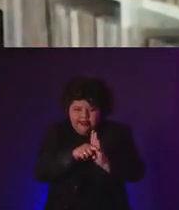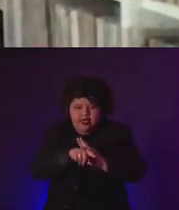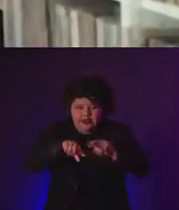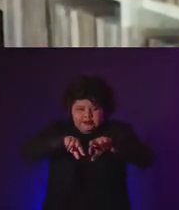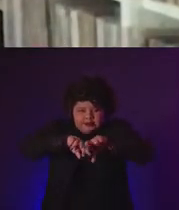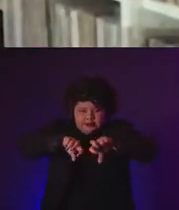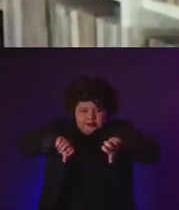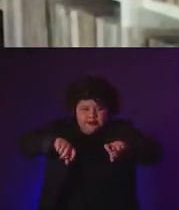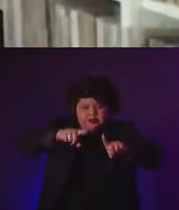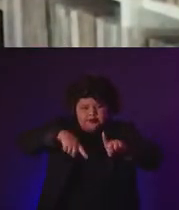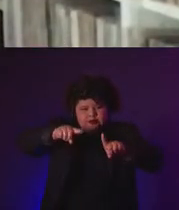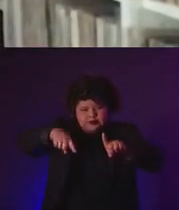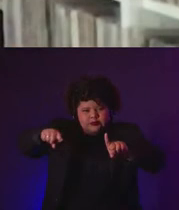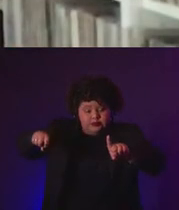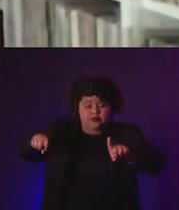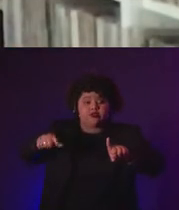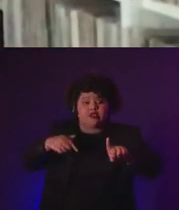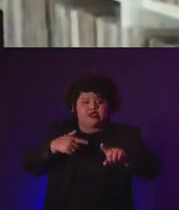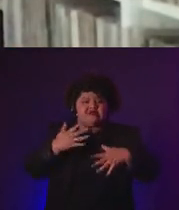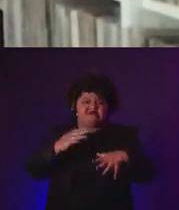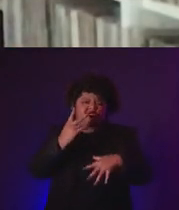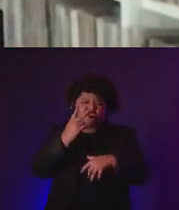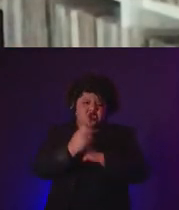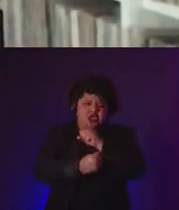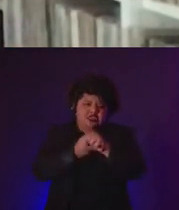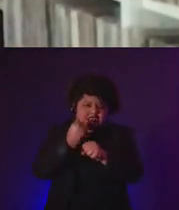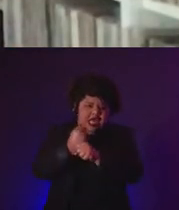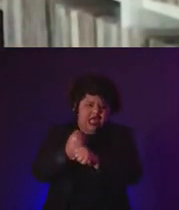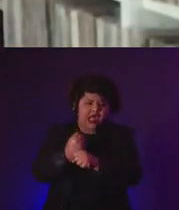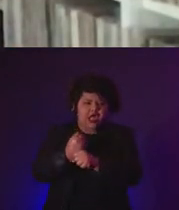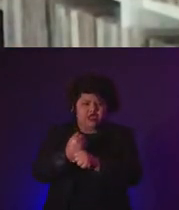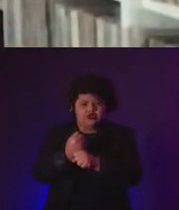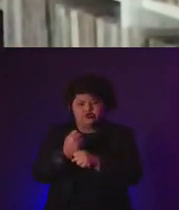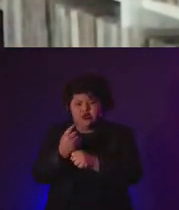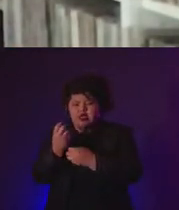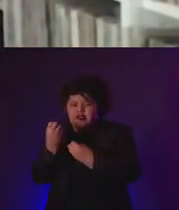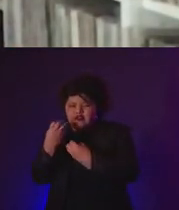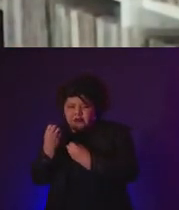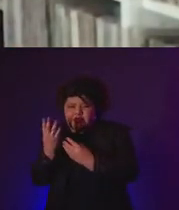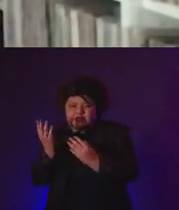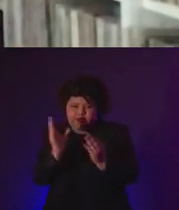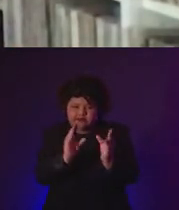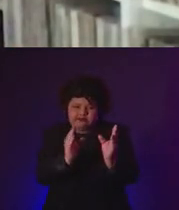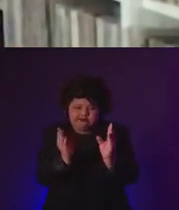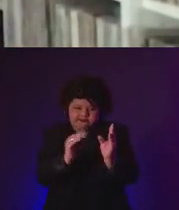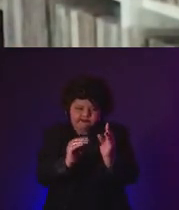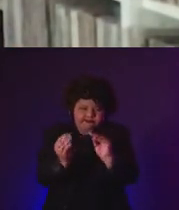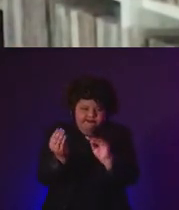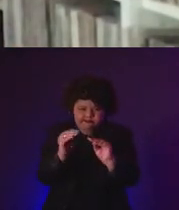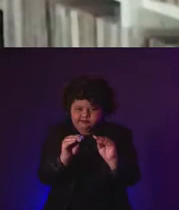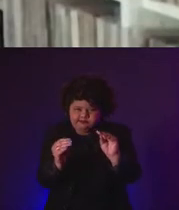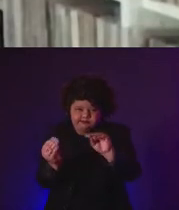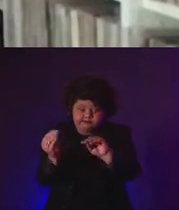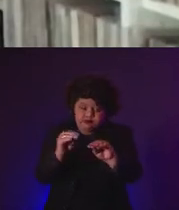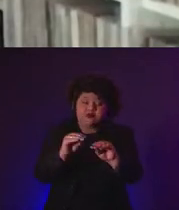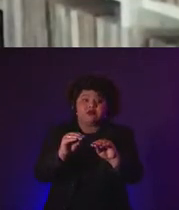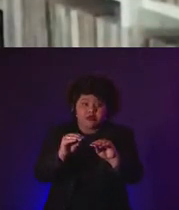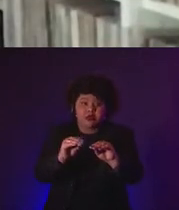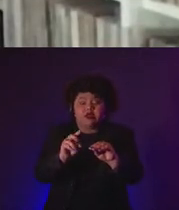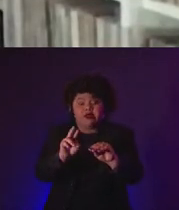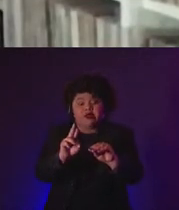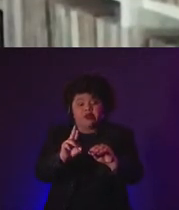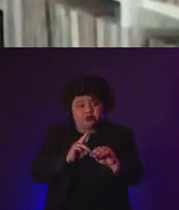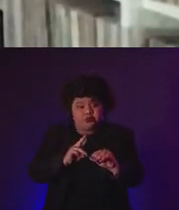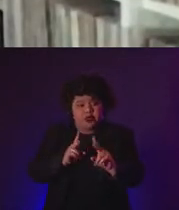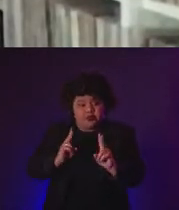after 2 years of wringing the data set dry, I wound up with the very same findings and conclusions that Phil